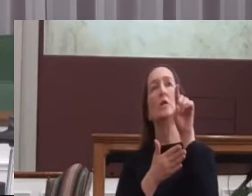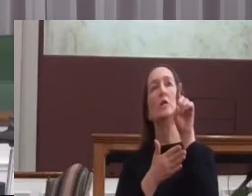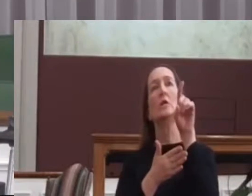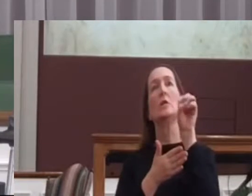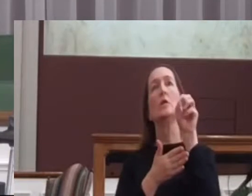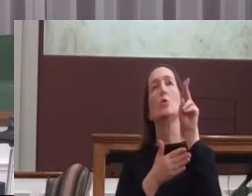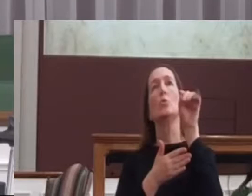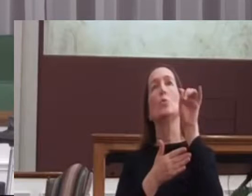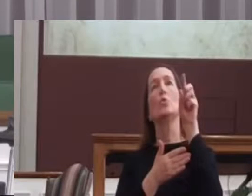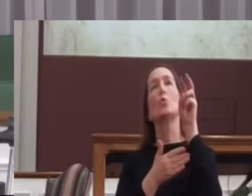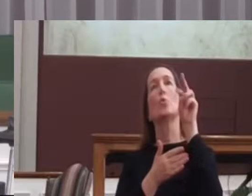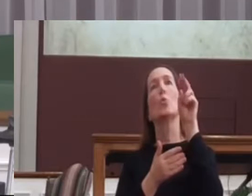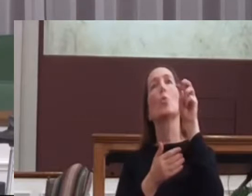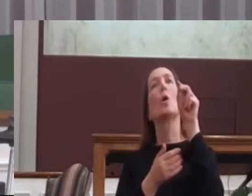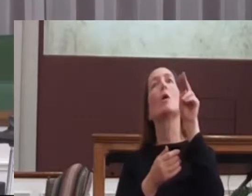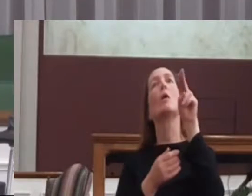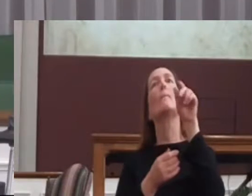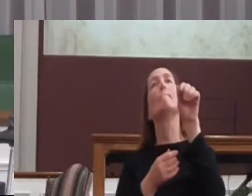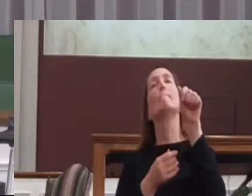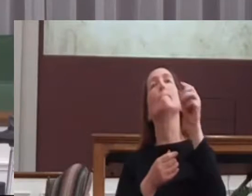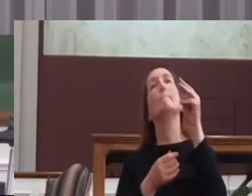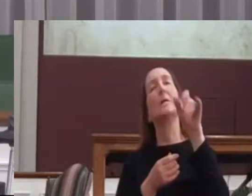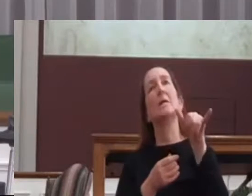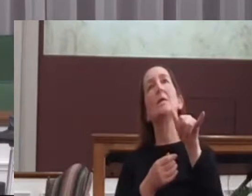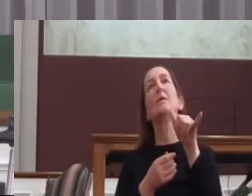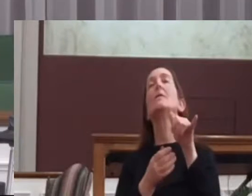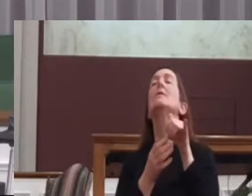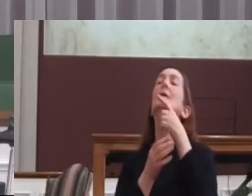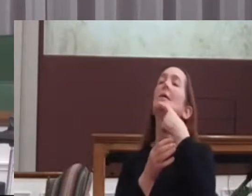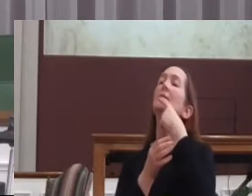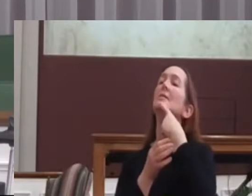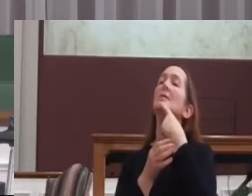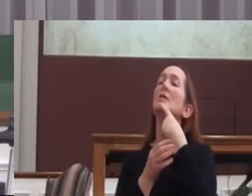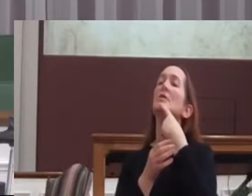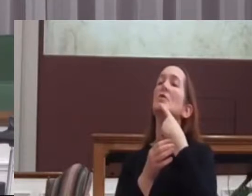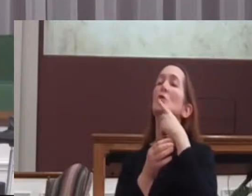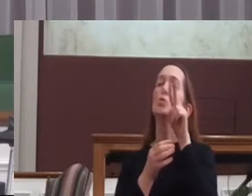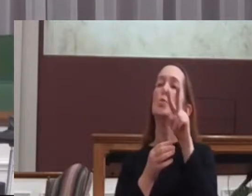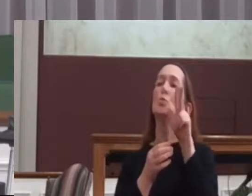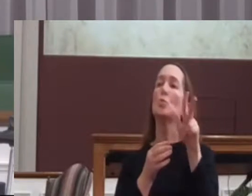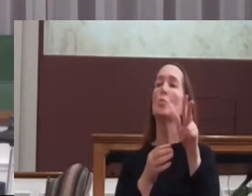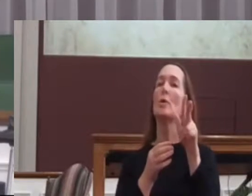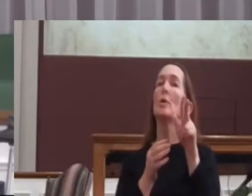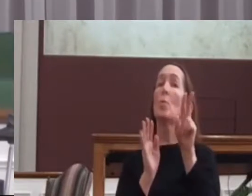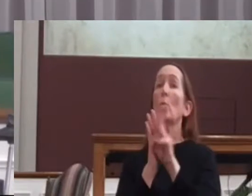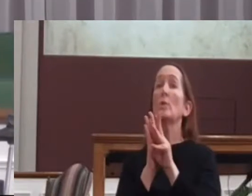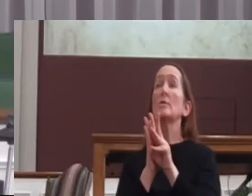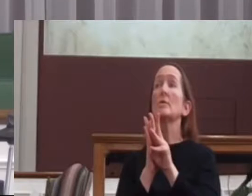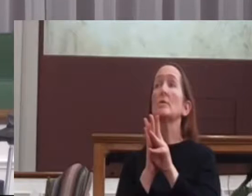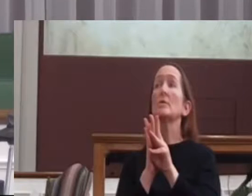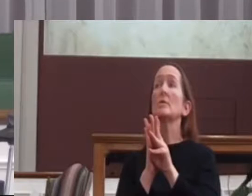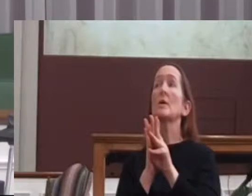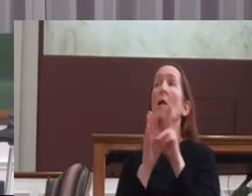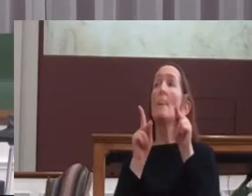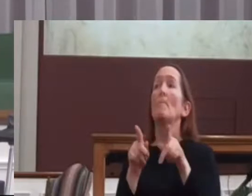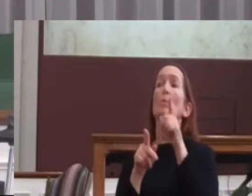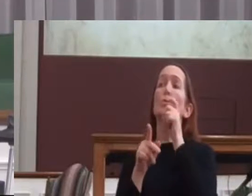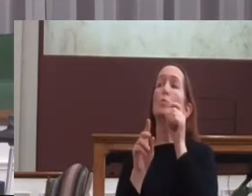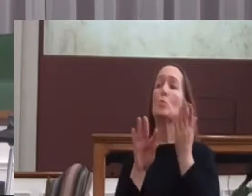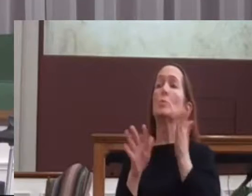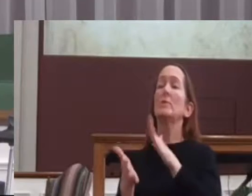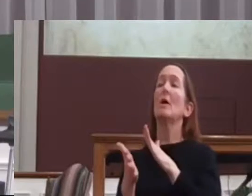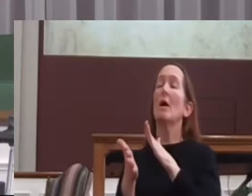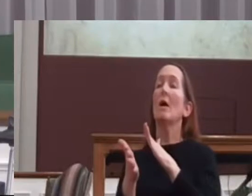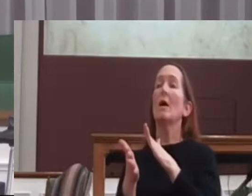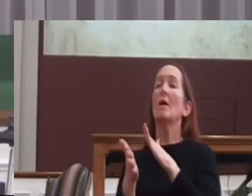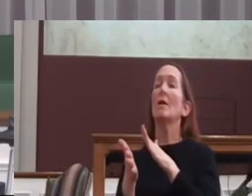we discussed accountability. It was Deuteronomy 17:6 that says, on the evidence of 2 witnesses or 3 witnesses, he who is